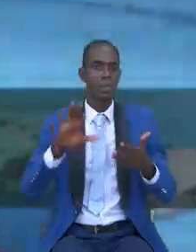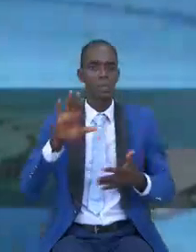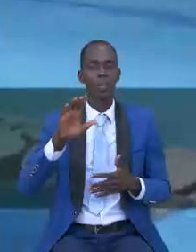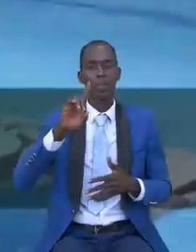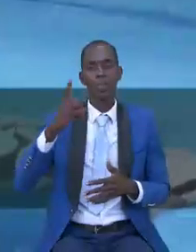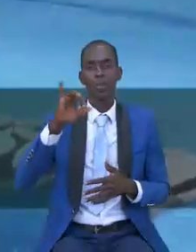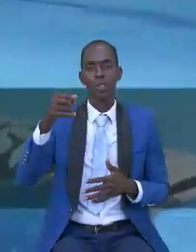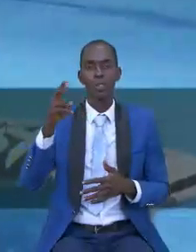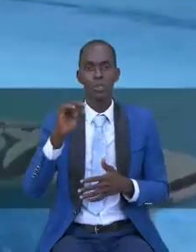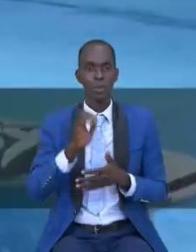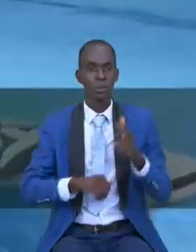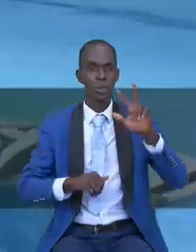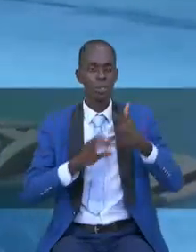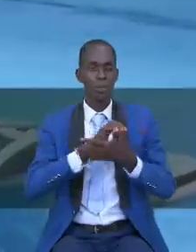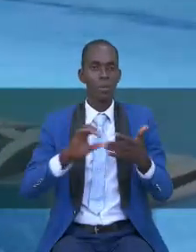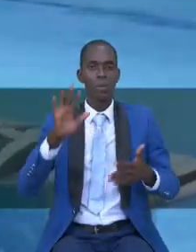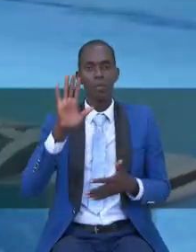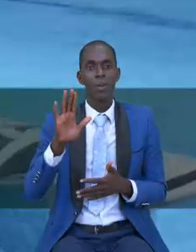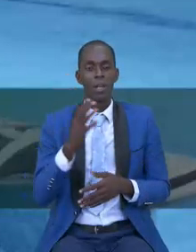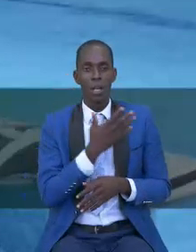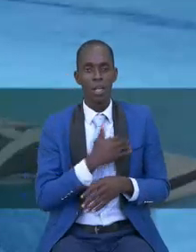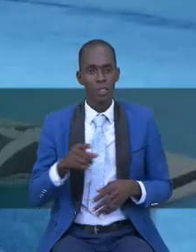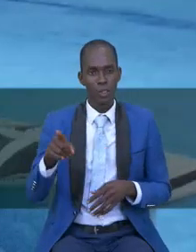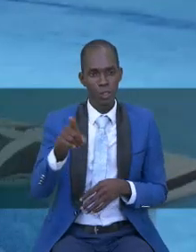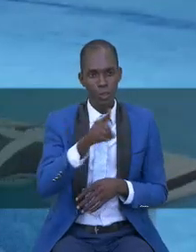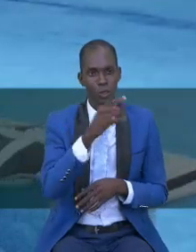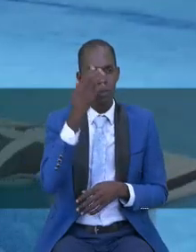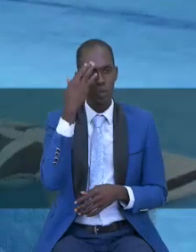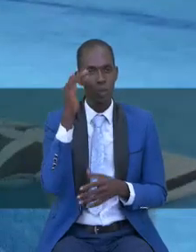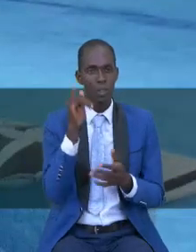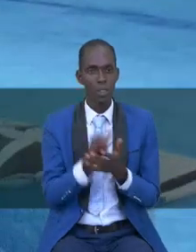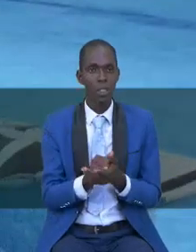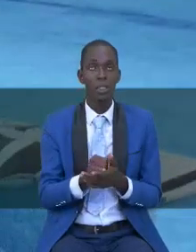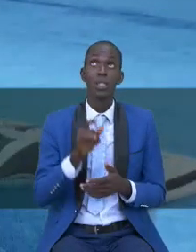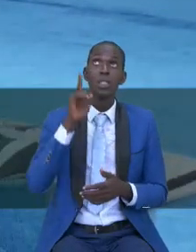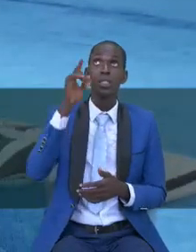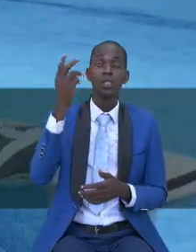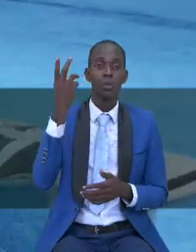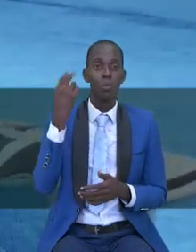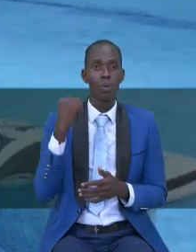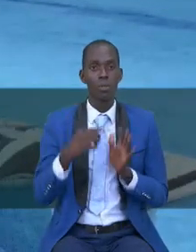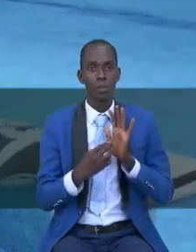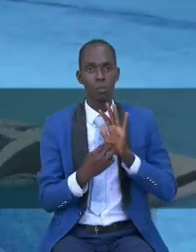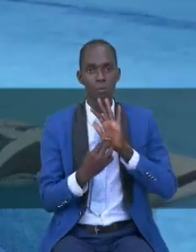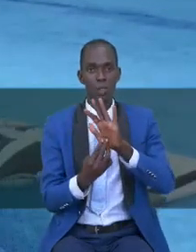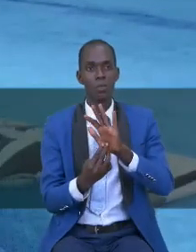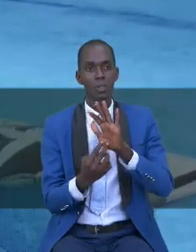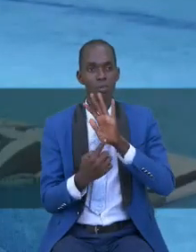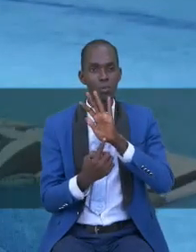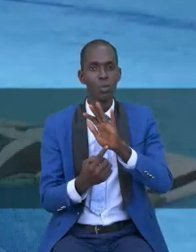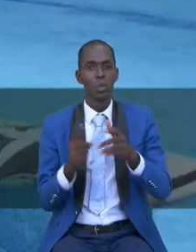John chapter 3 verse 5. And you know that he was manifested to take